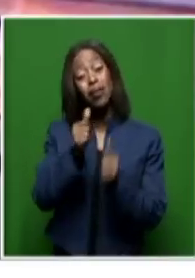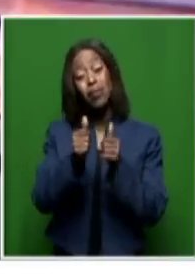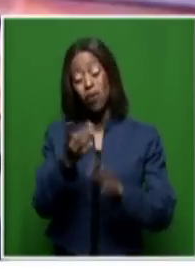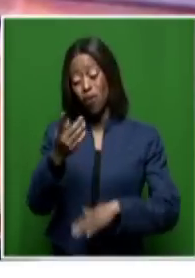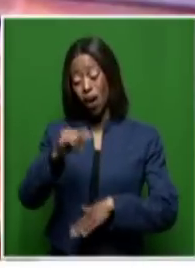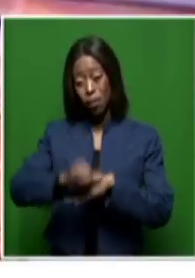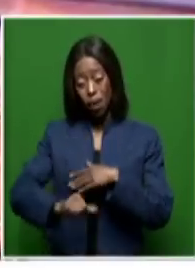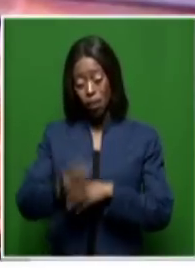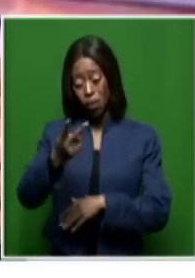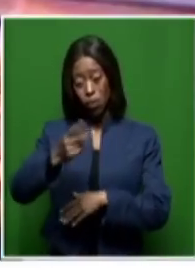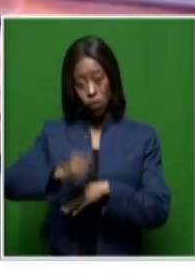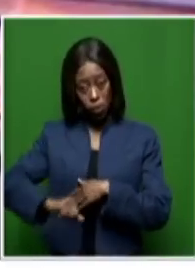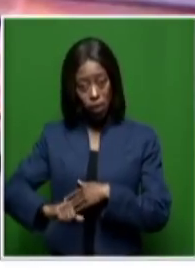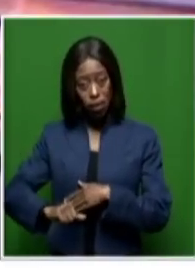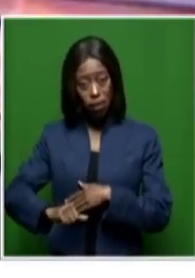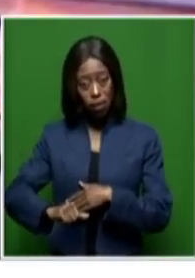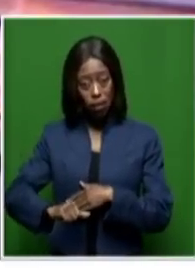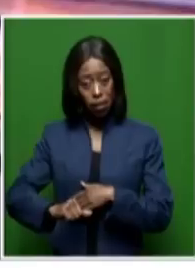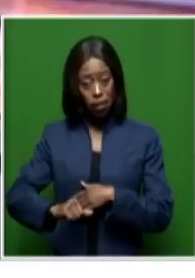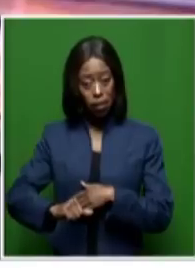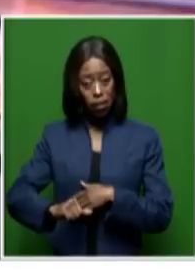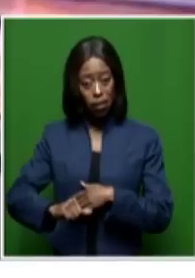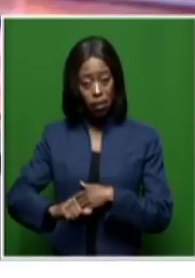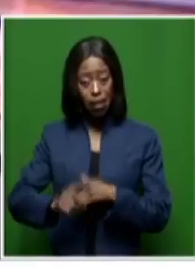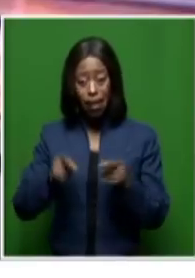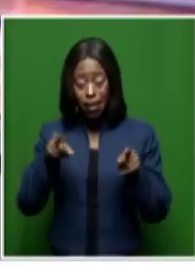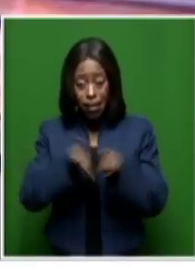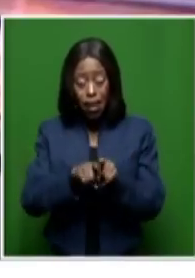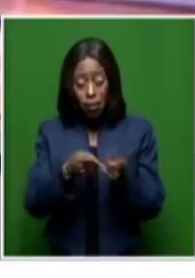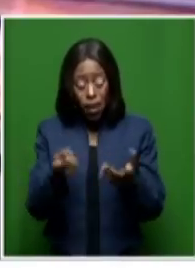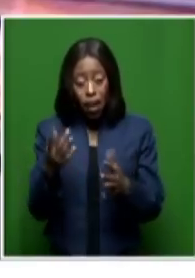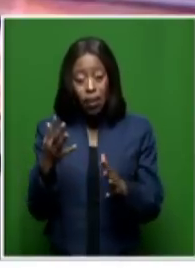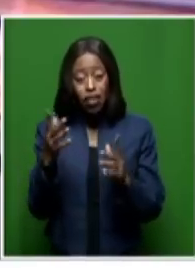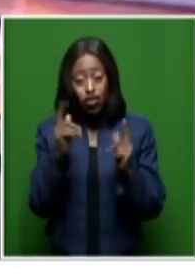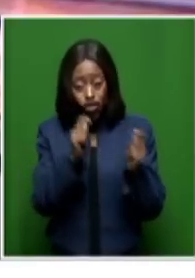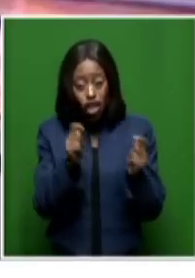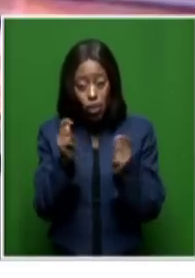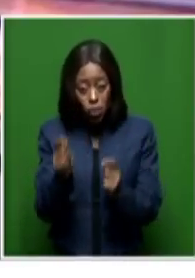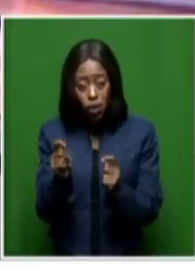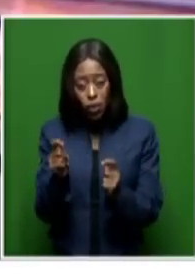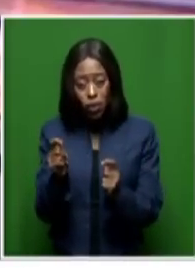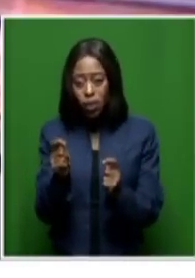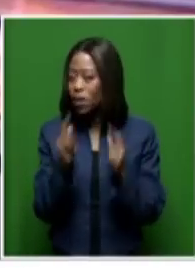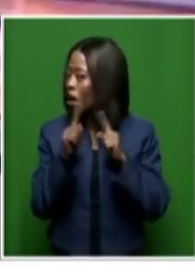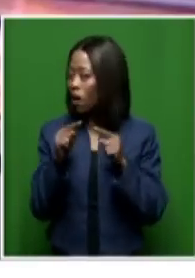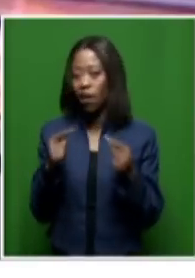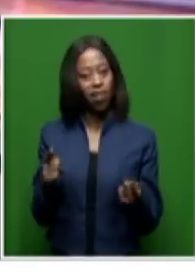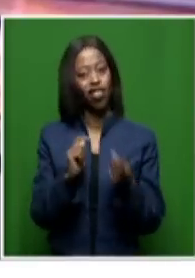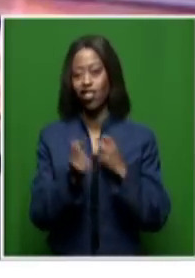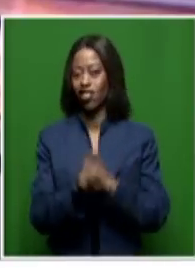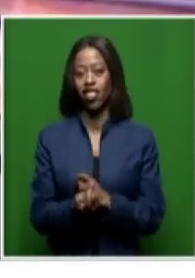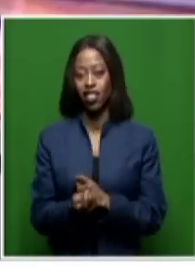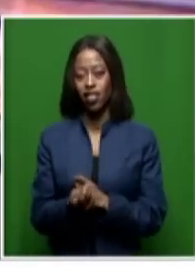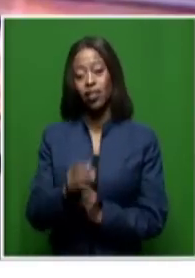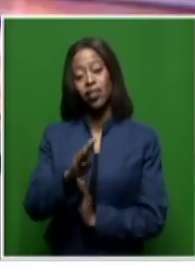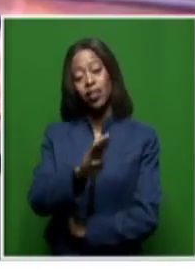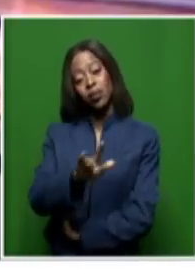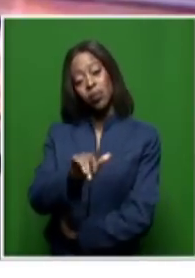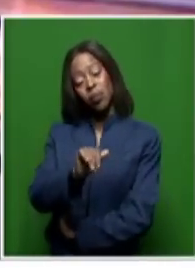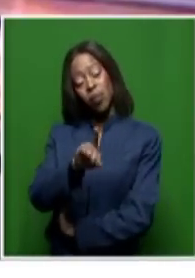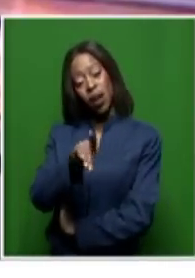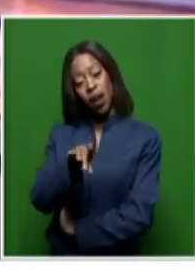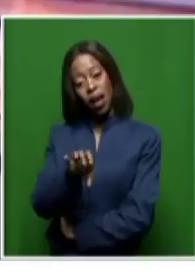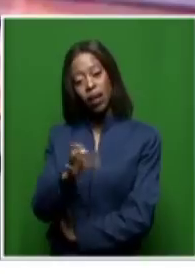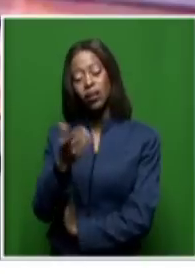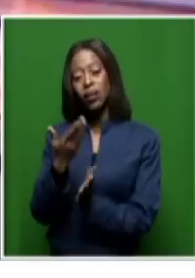a month or 2, in a big portfolio like this, you think they will change anything? Blade can give you an account. I found